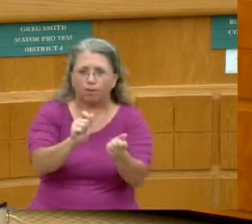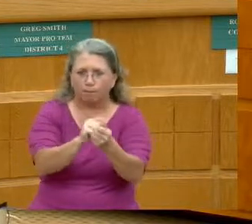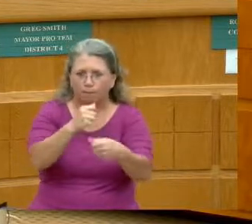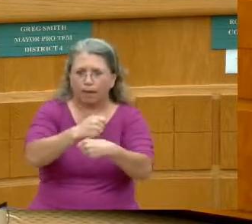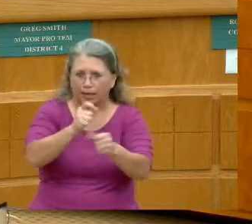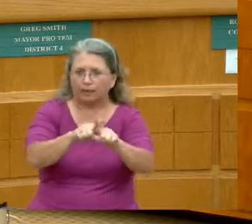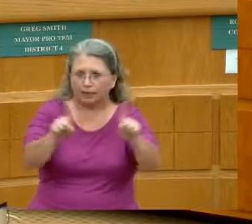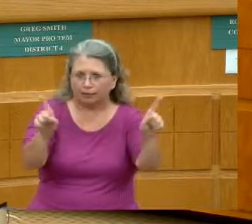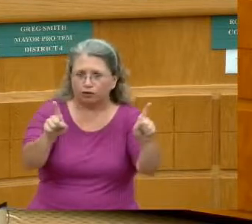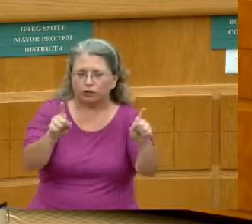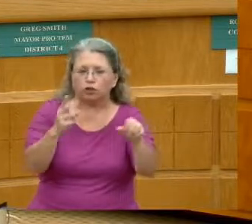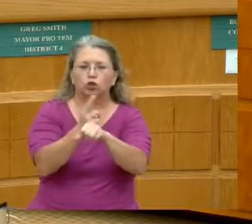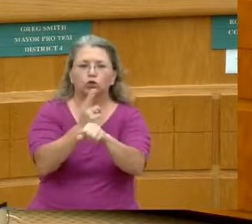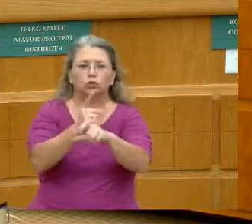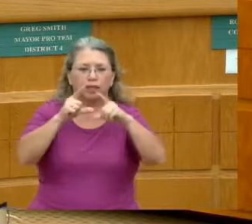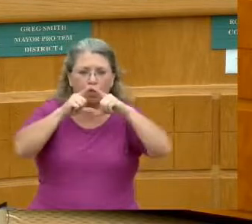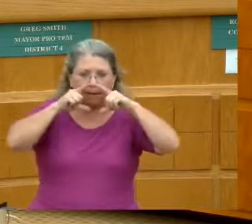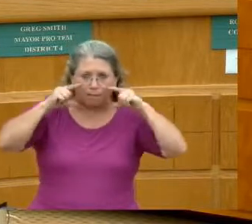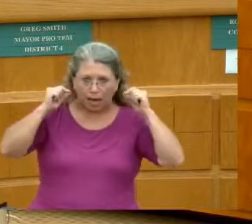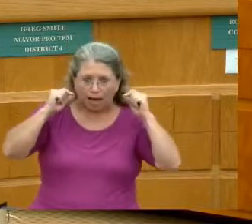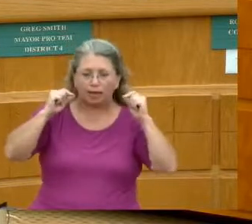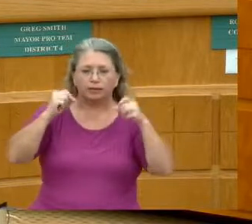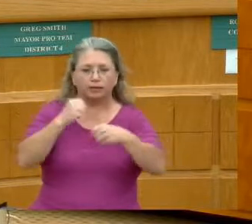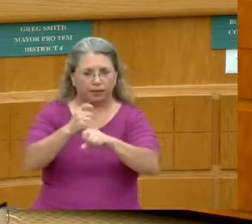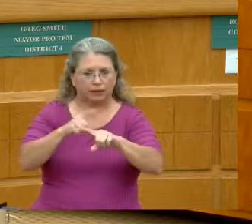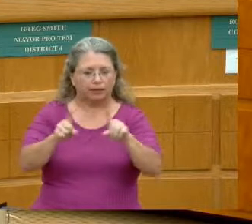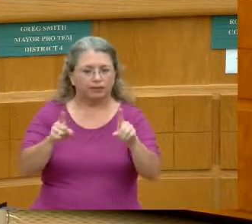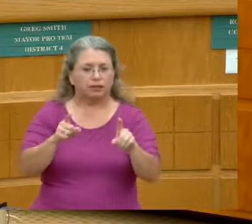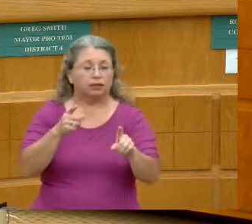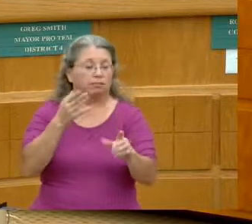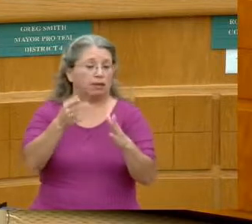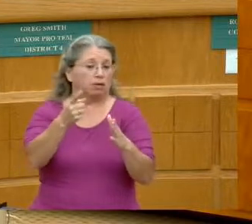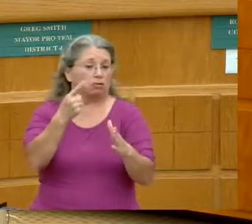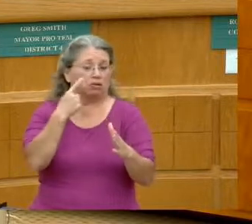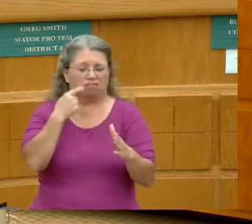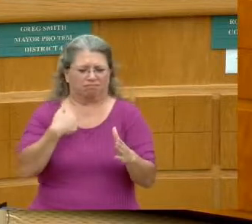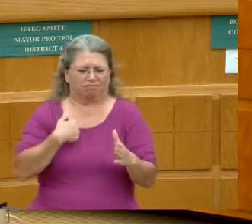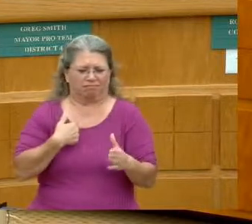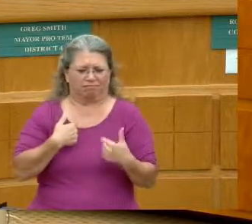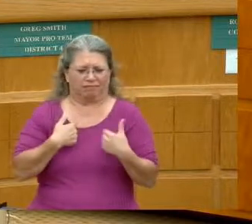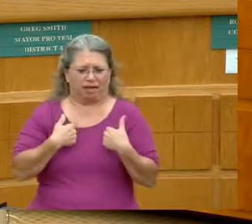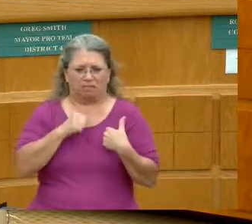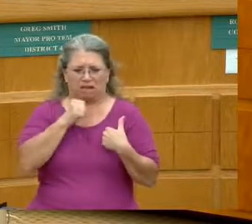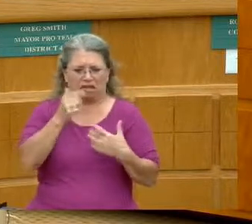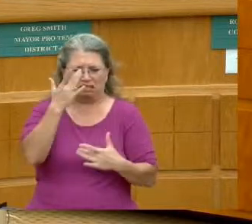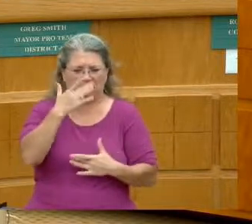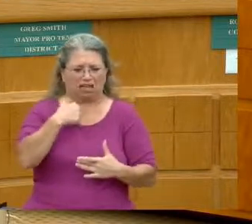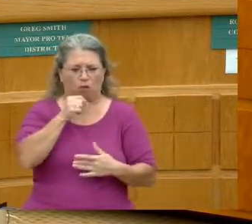to, infect anybody. I don't have COVID-19. You might be pre-symptomatic. You might be asymptomatic.